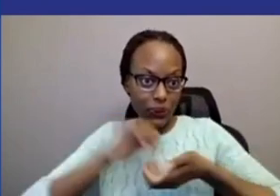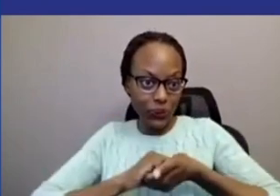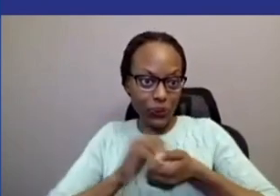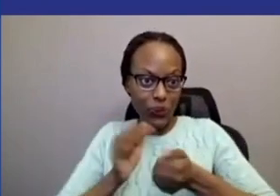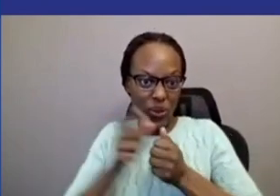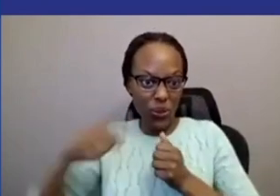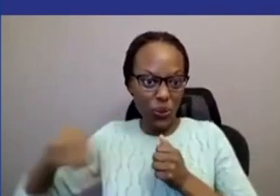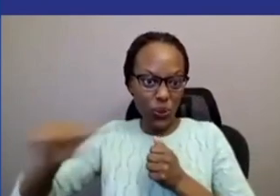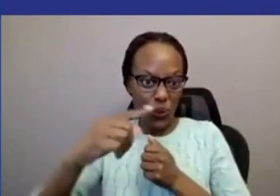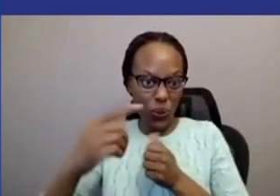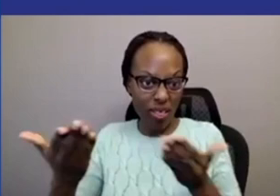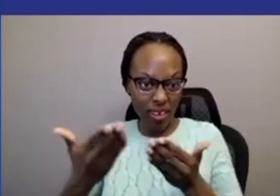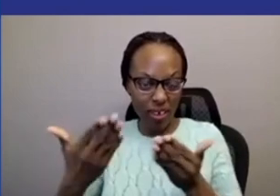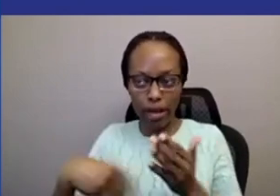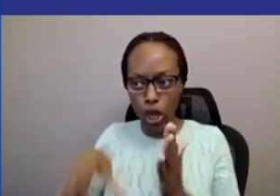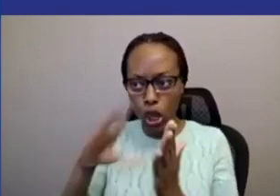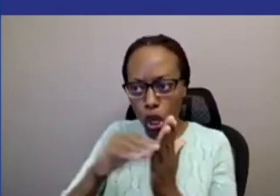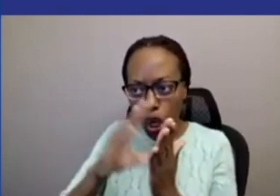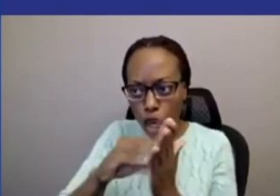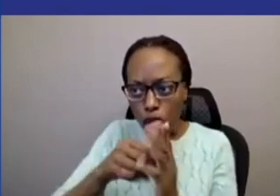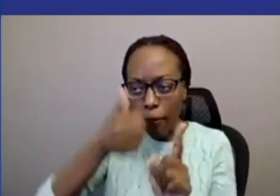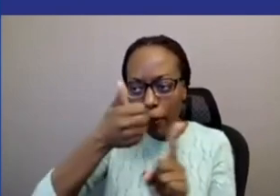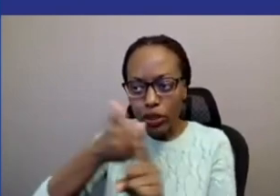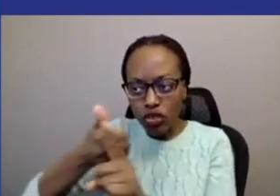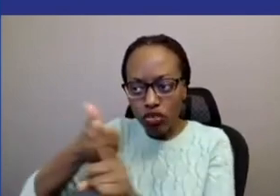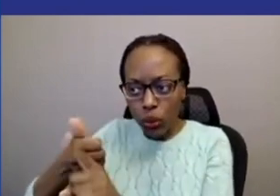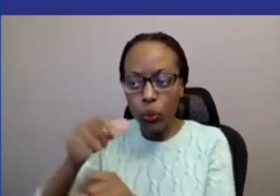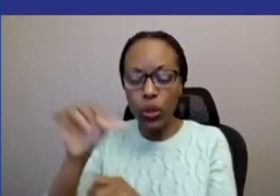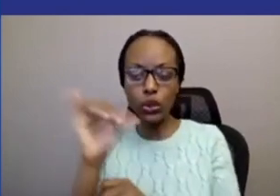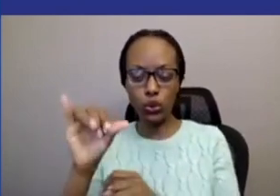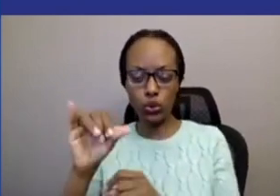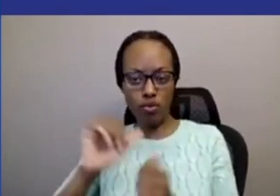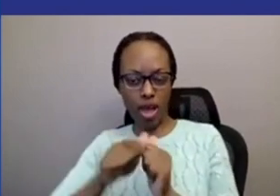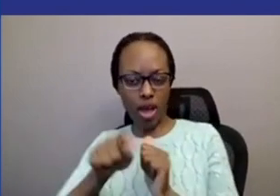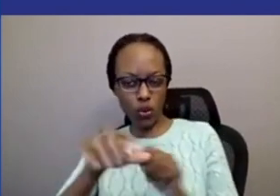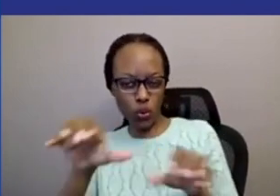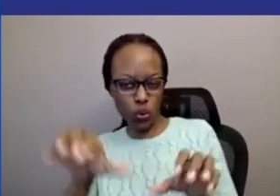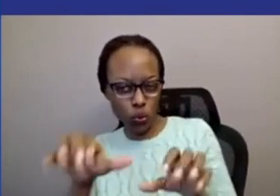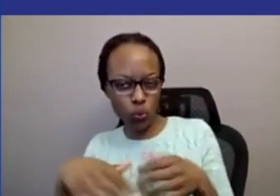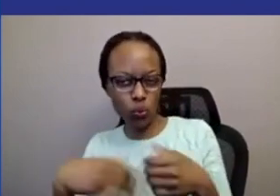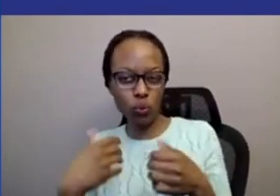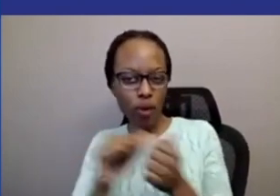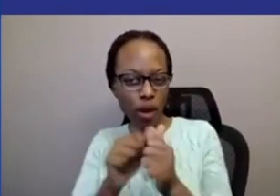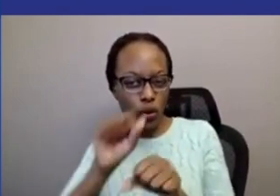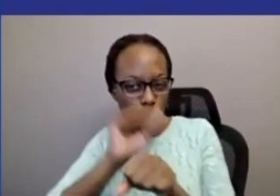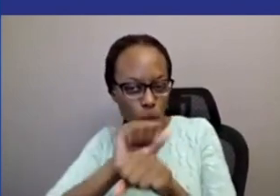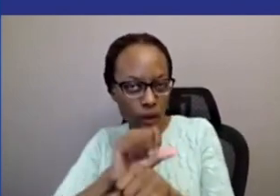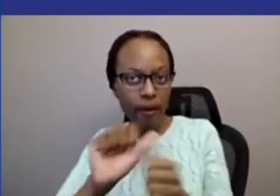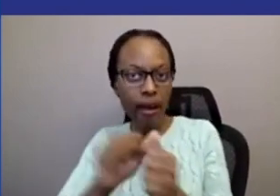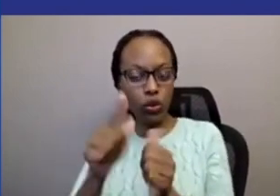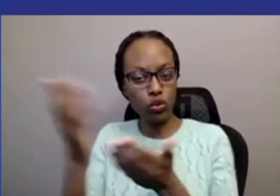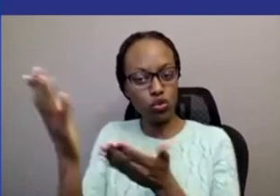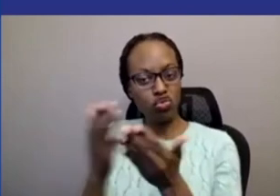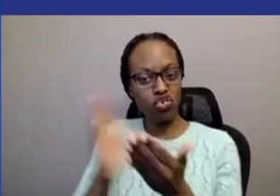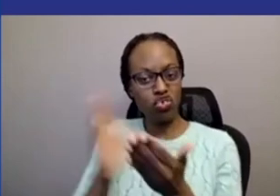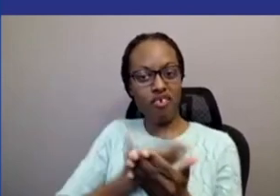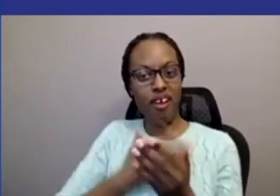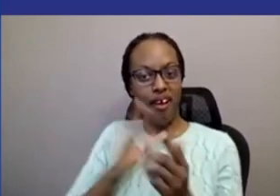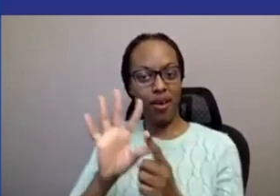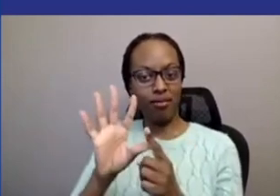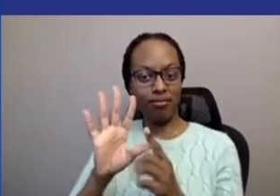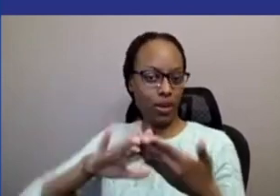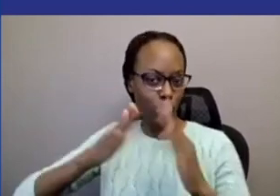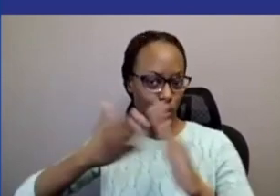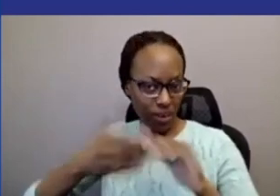and find out more about you individually, but also how you work and how you are in service to our community. And with you at the